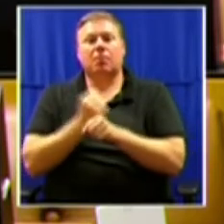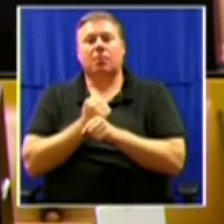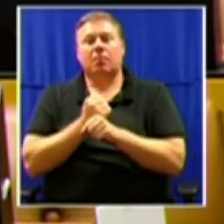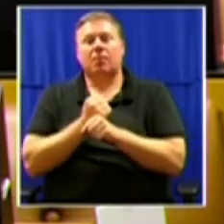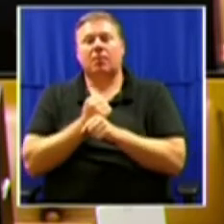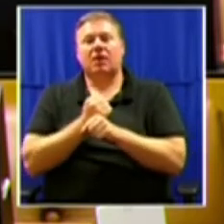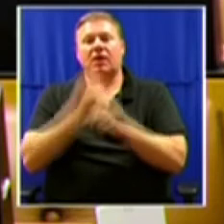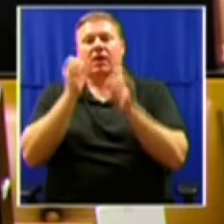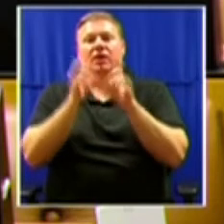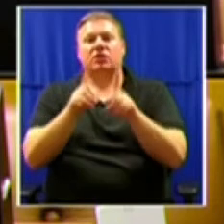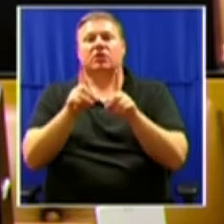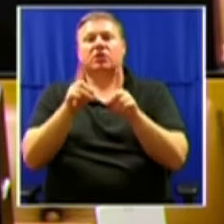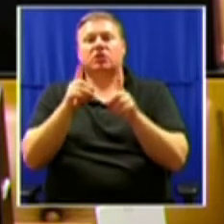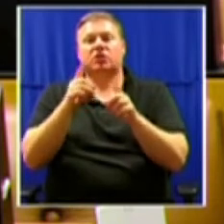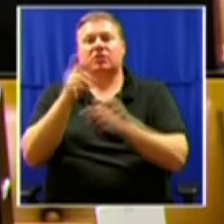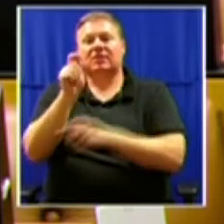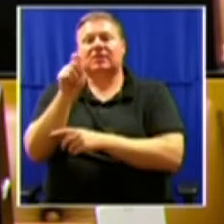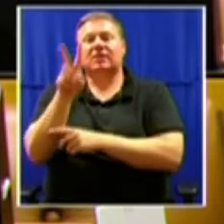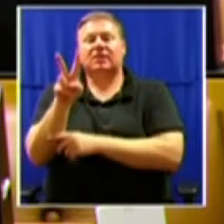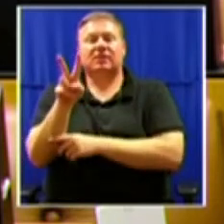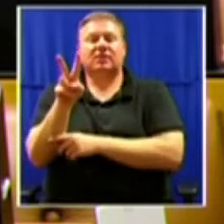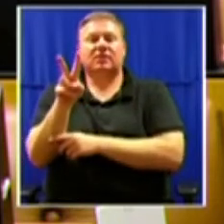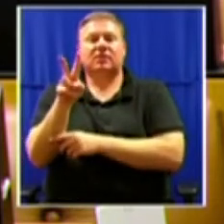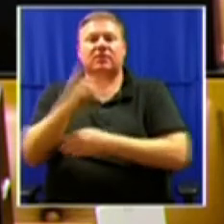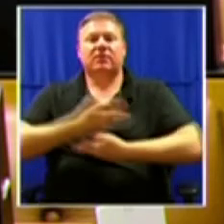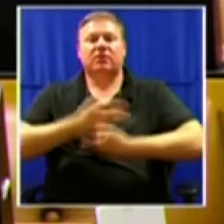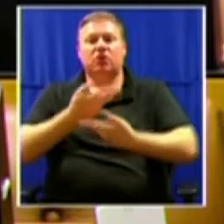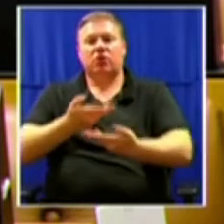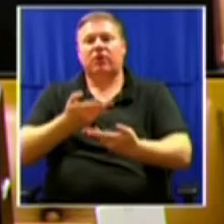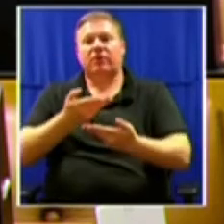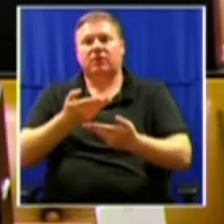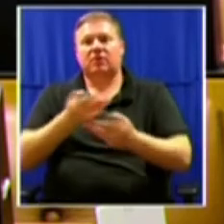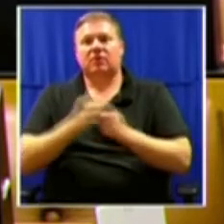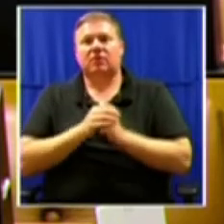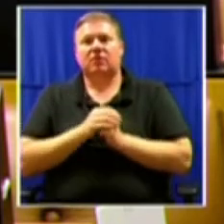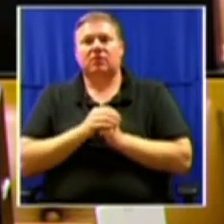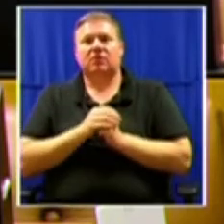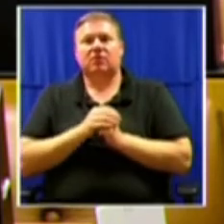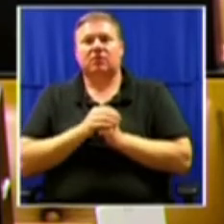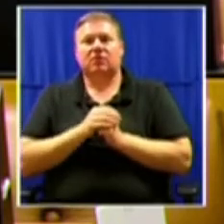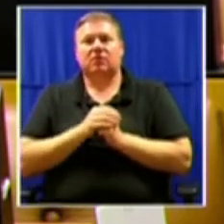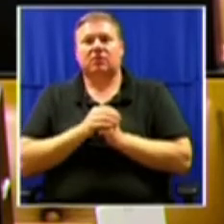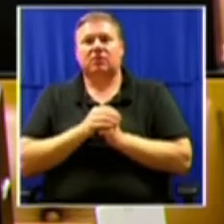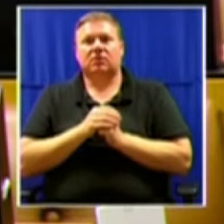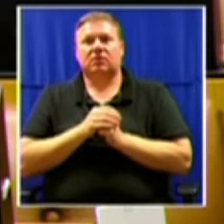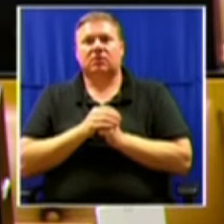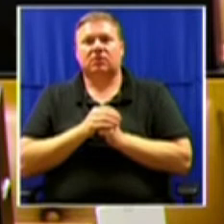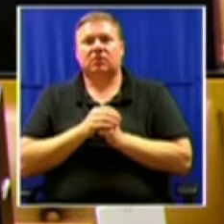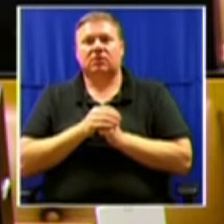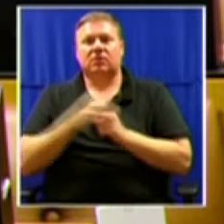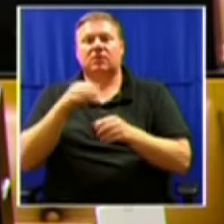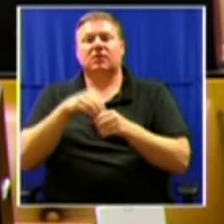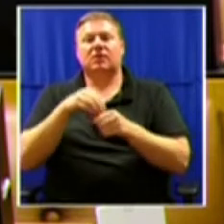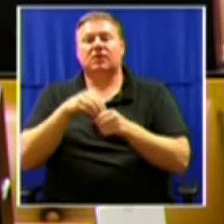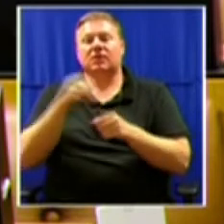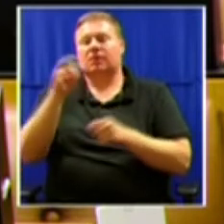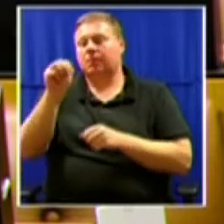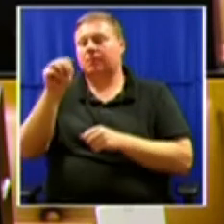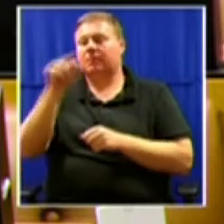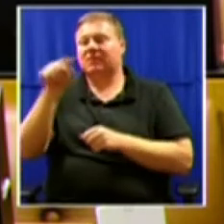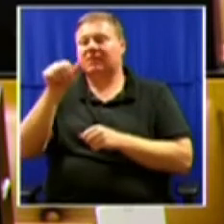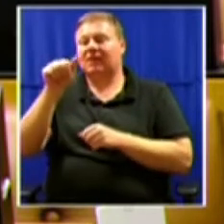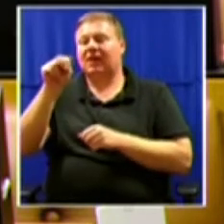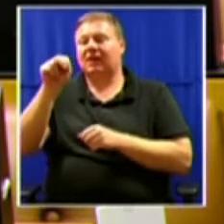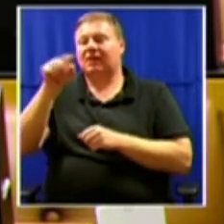series, A Force for Good, on Mzansi Magic and Mzansi Way 2 channels on